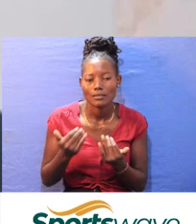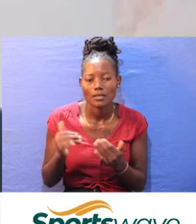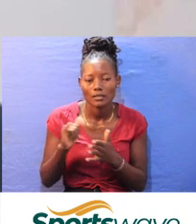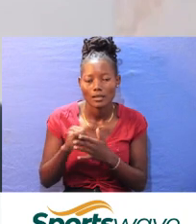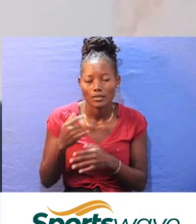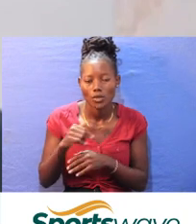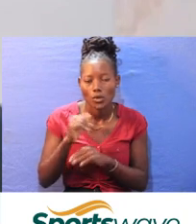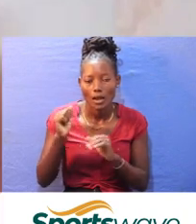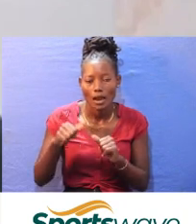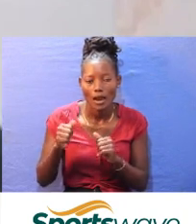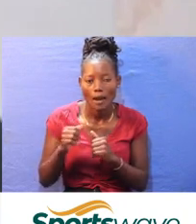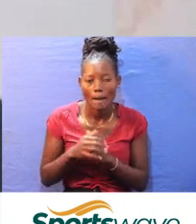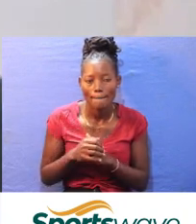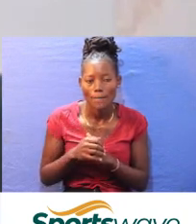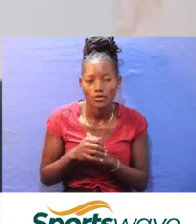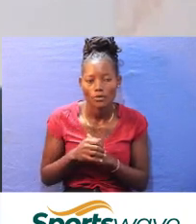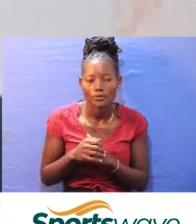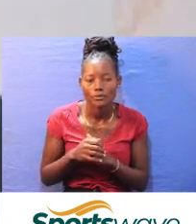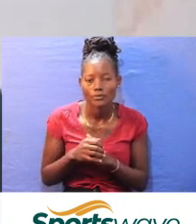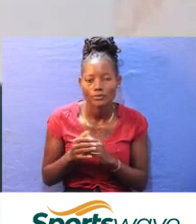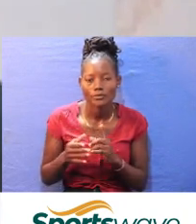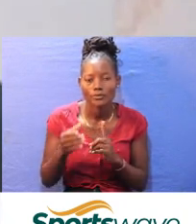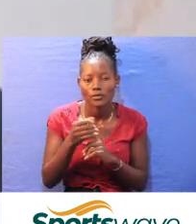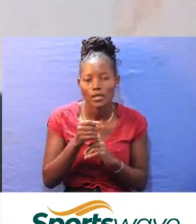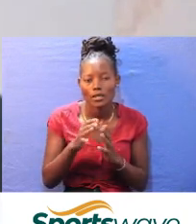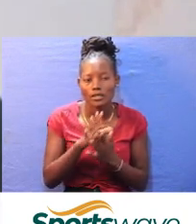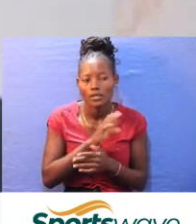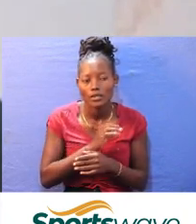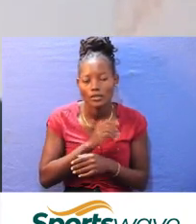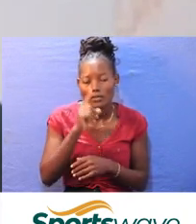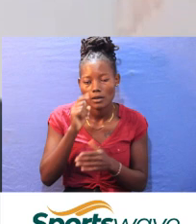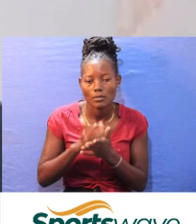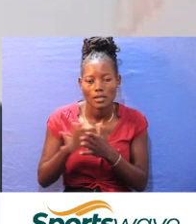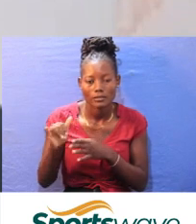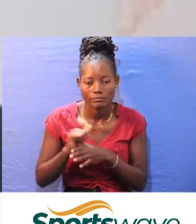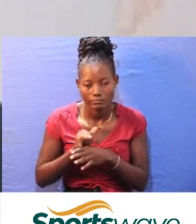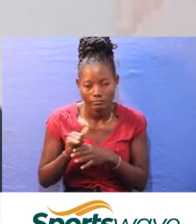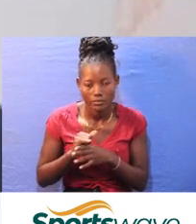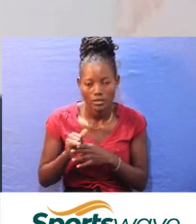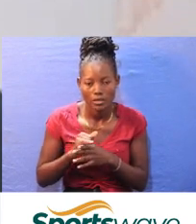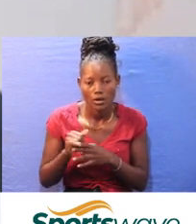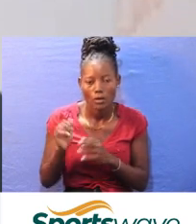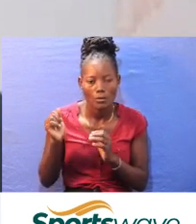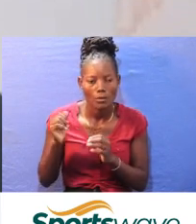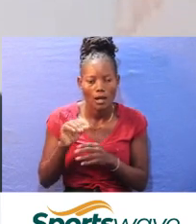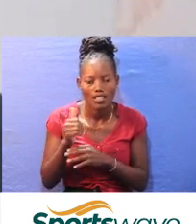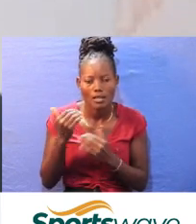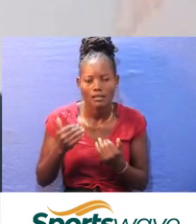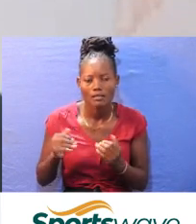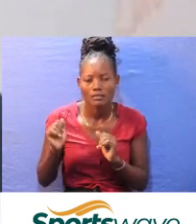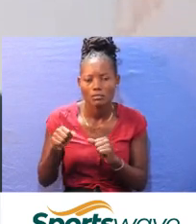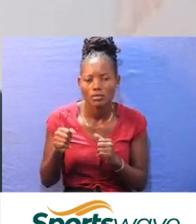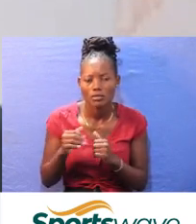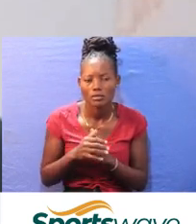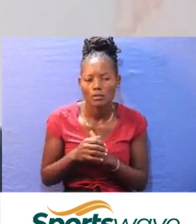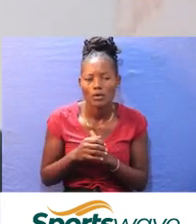to obtain those characteristics? And I believe through proper training, that is the case, that you can take an